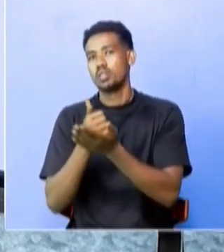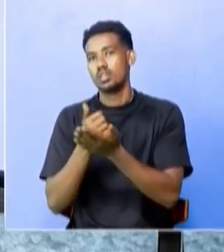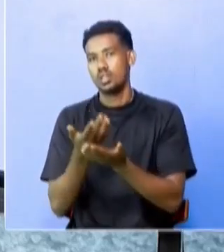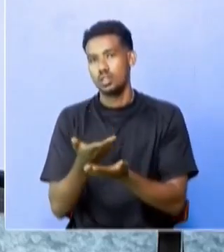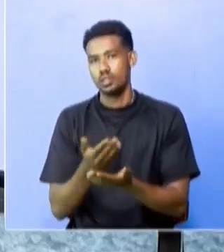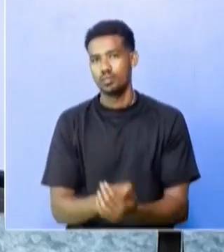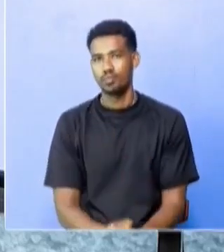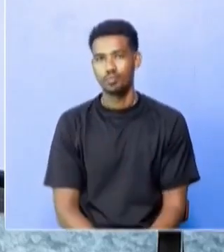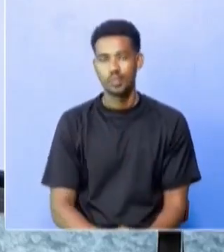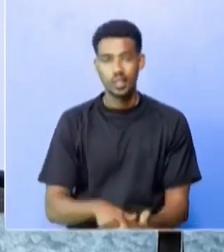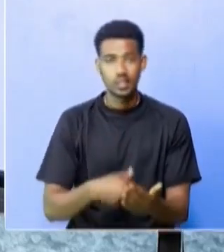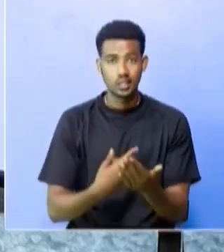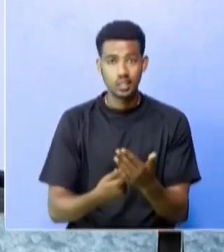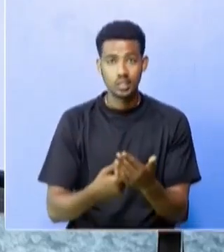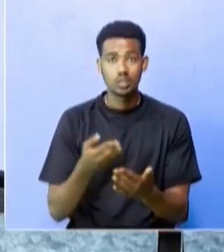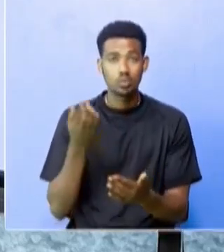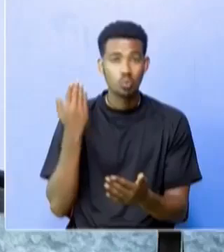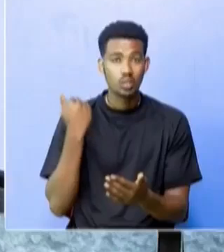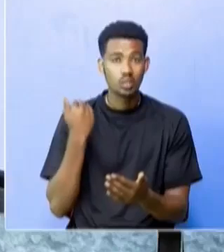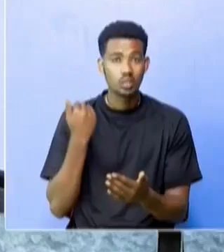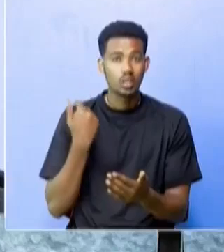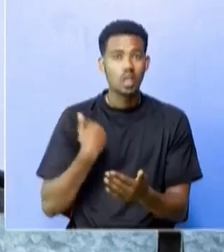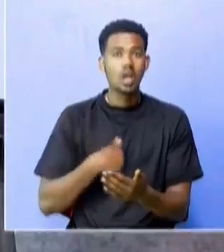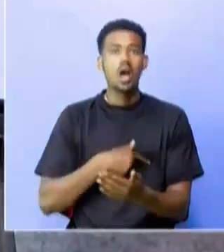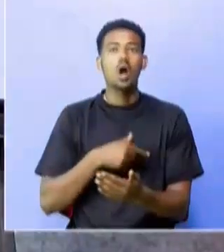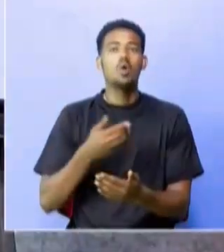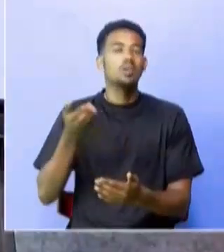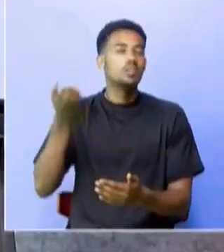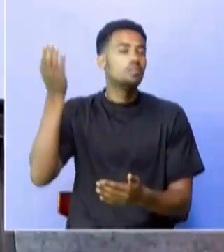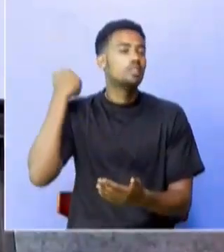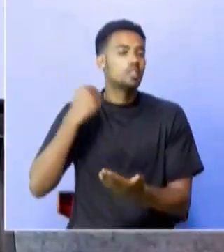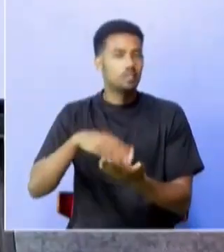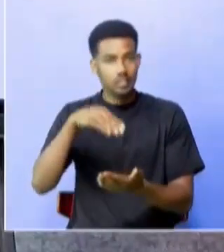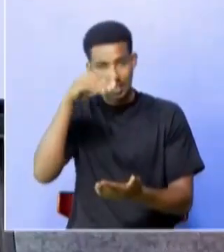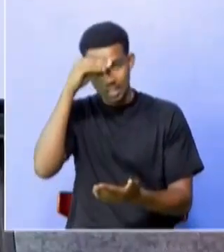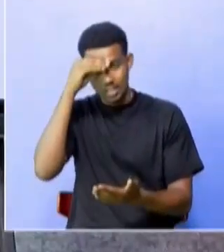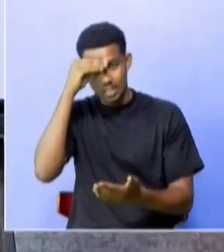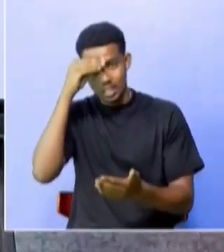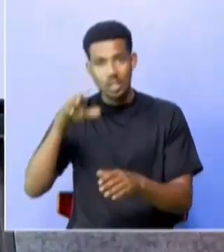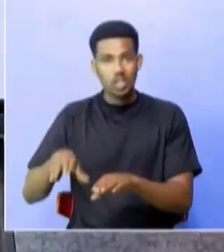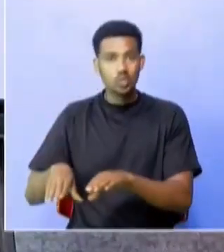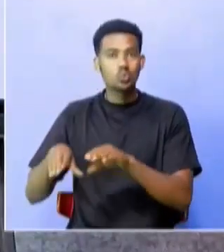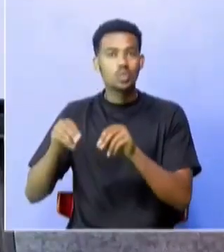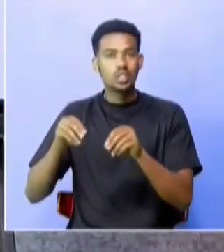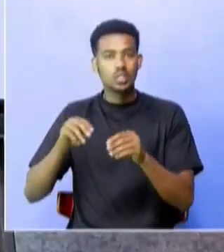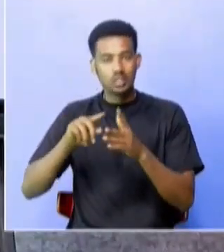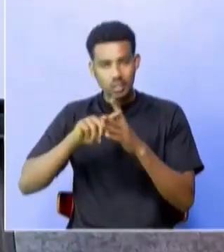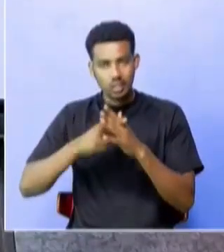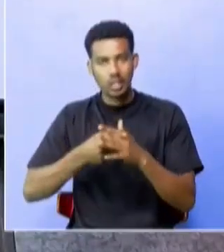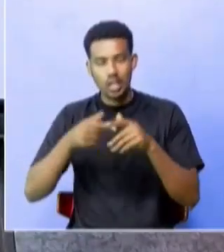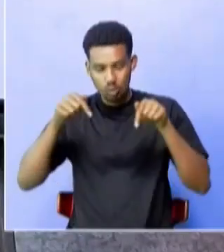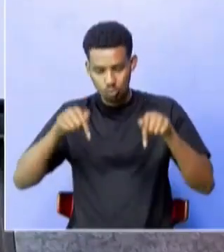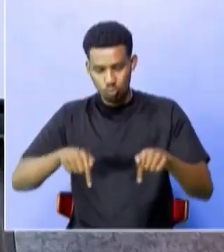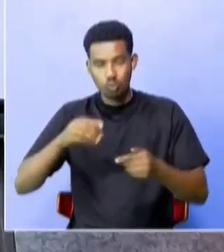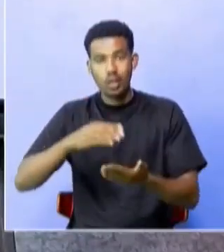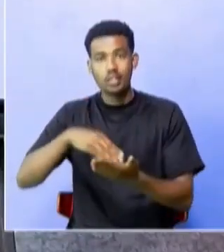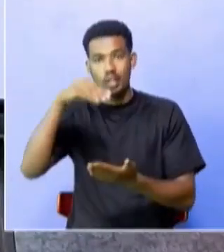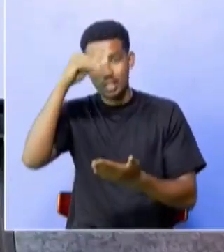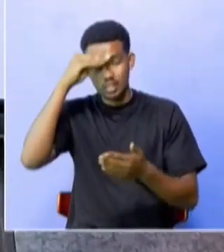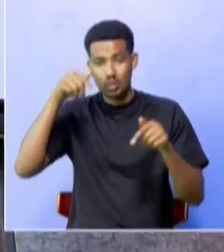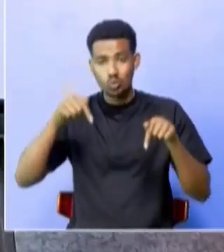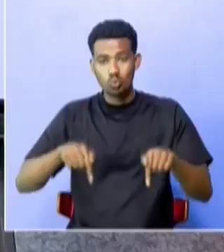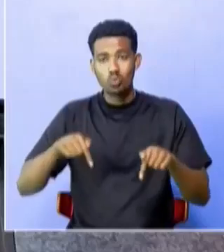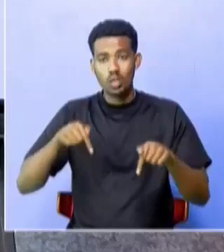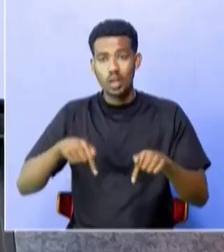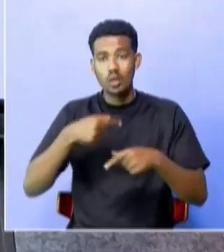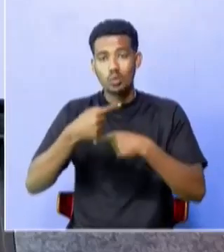So this was our previous lesson. Students, let us start today's lesson. Students, today we are